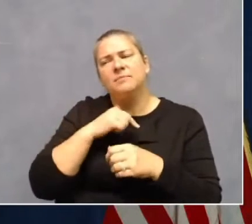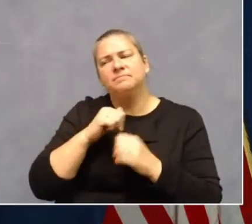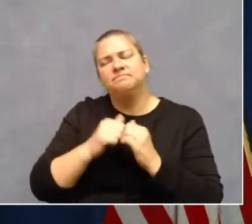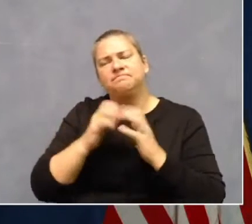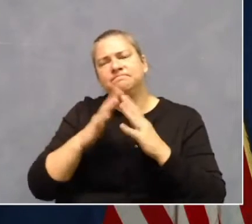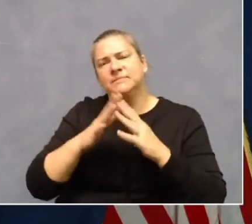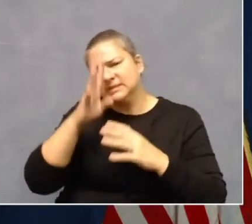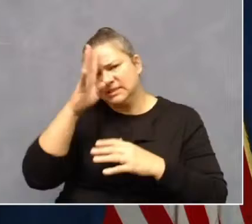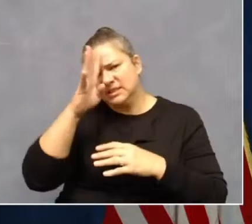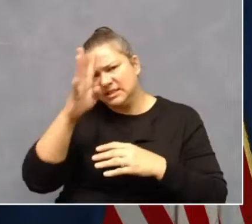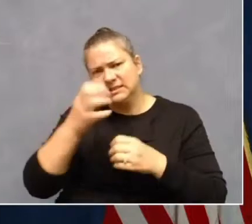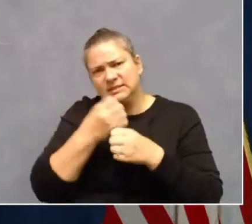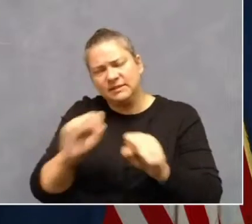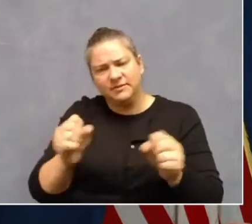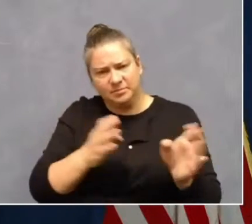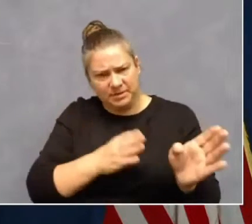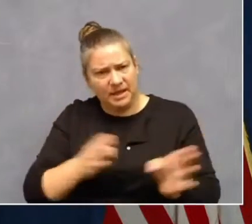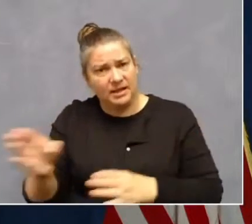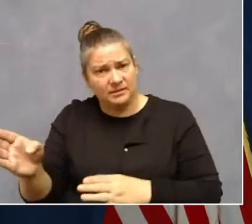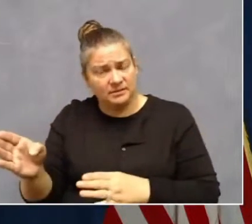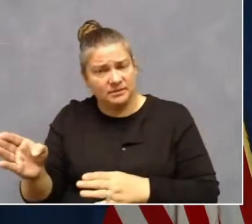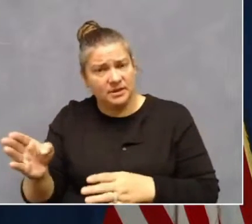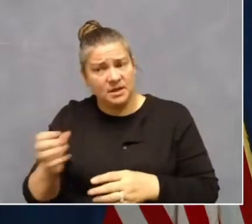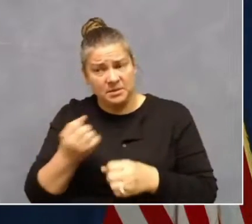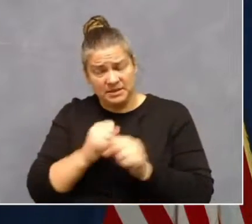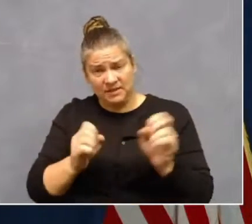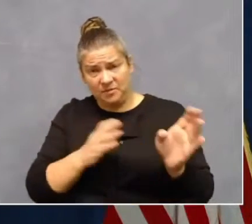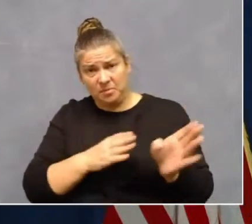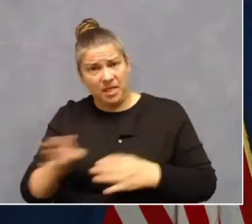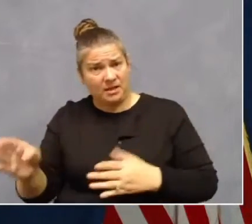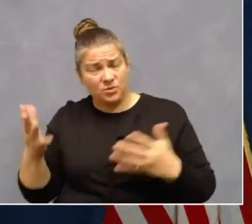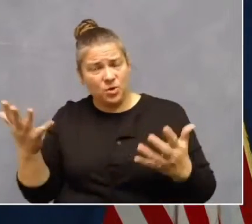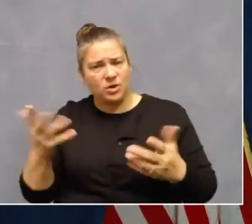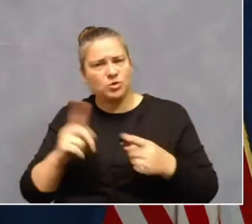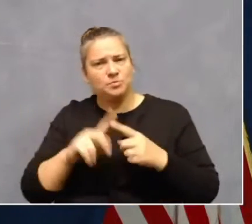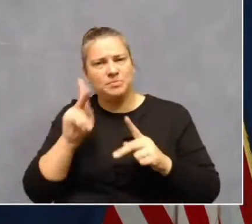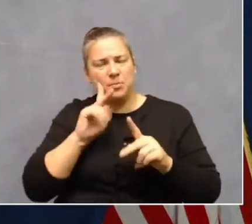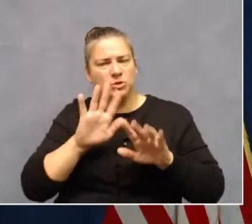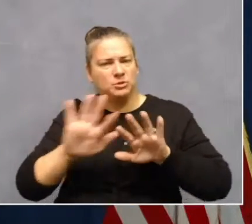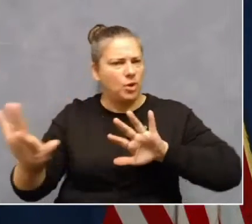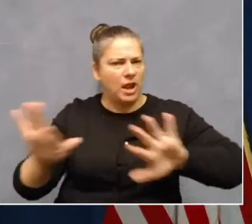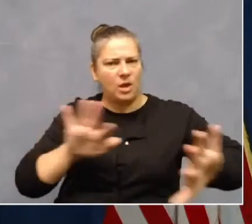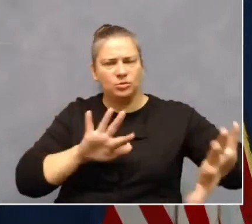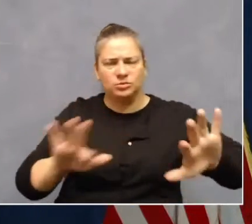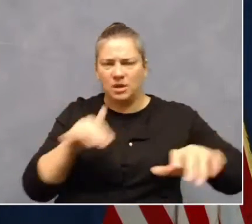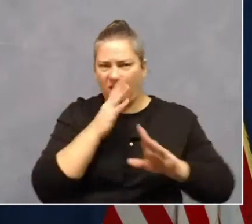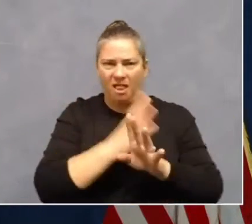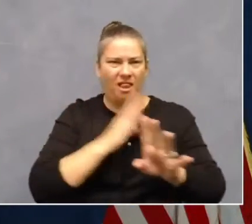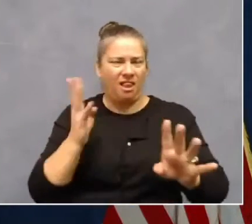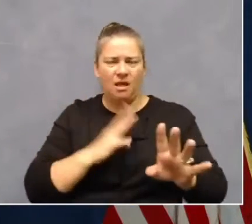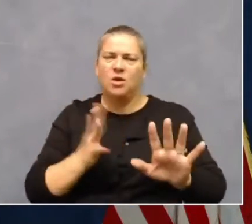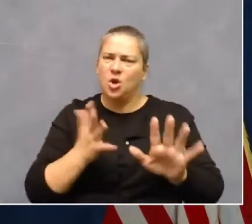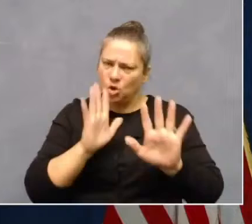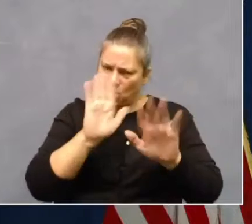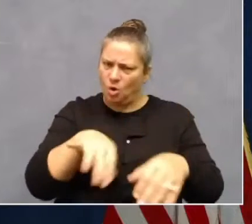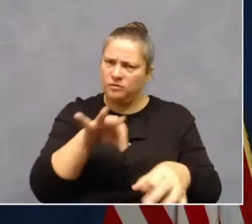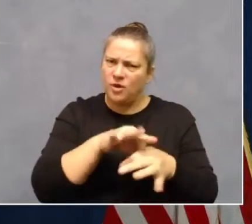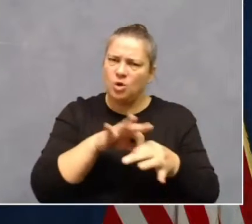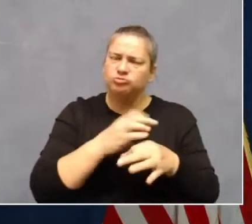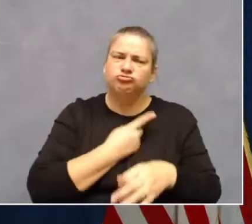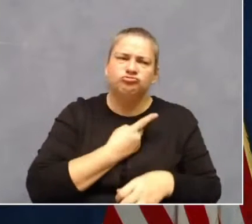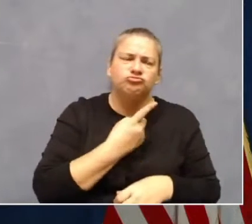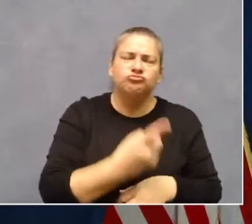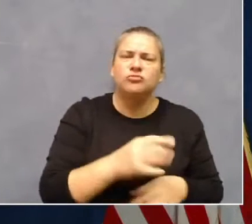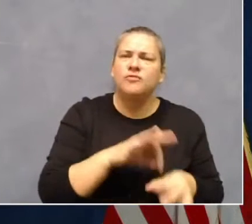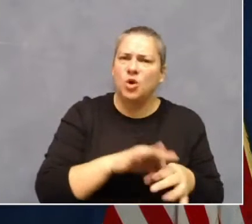of that plan is spreading people out about when they vote. So please vote, but please vote early. All right, it says the